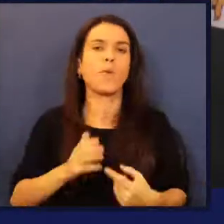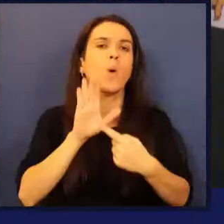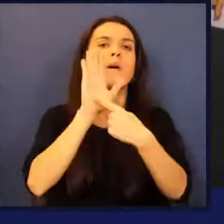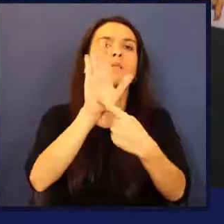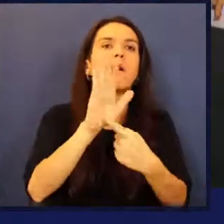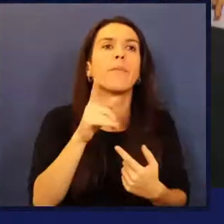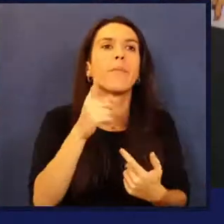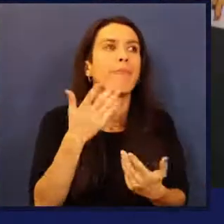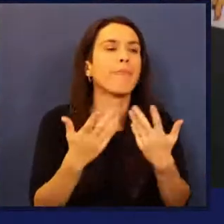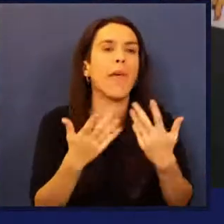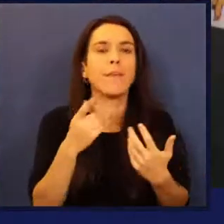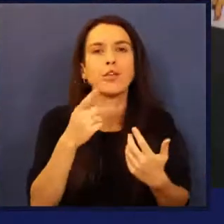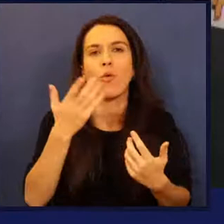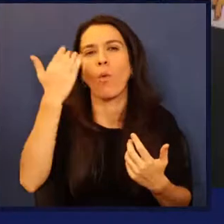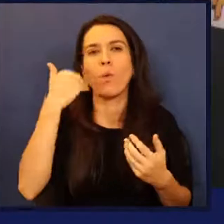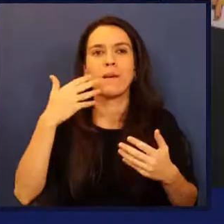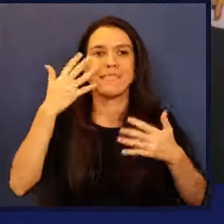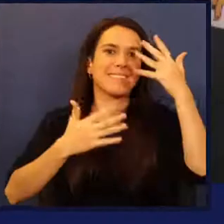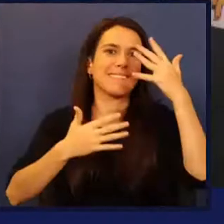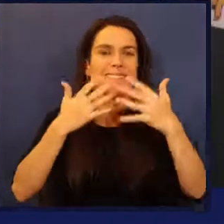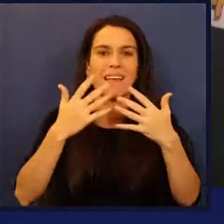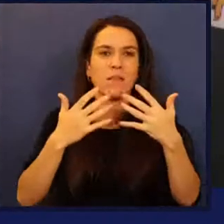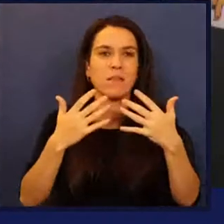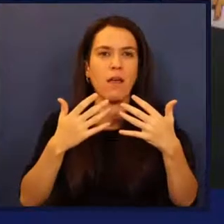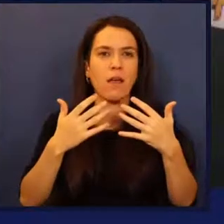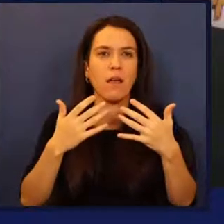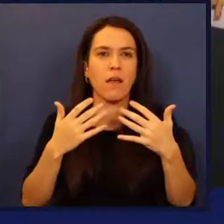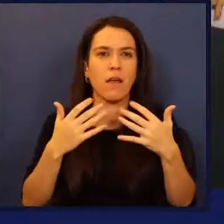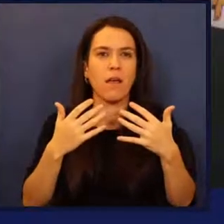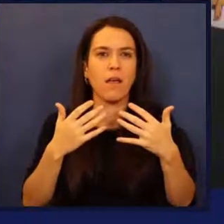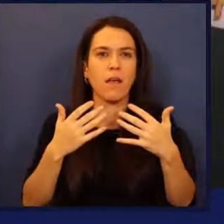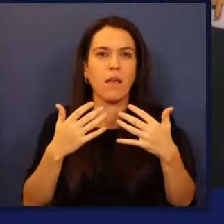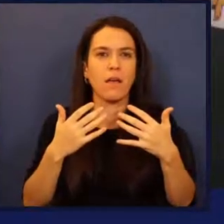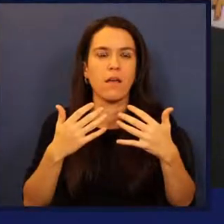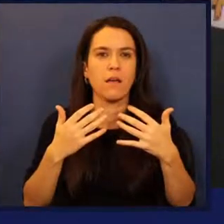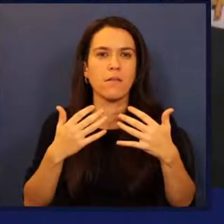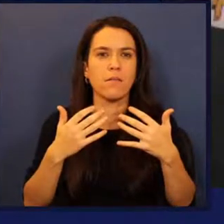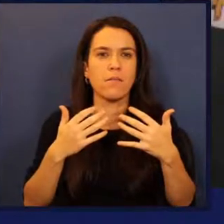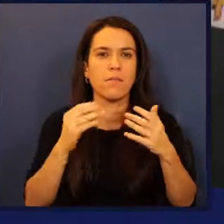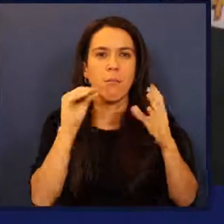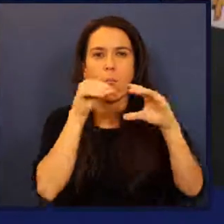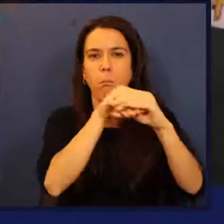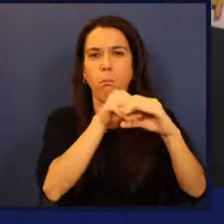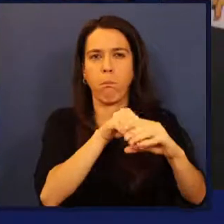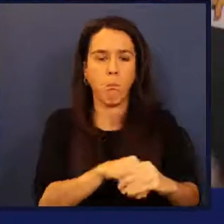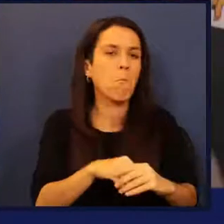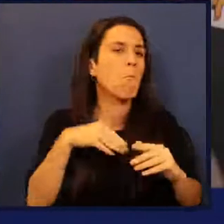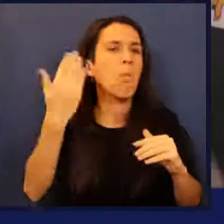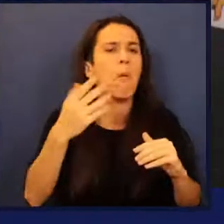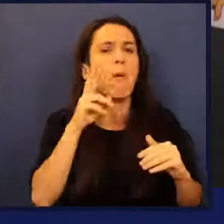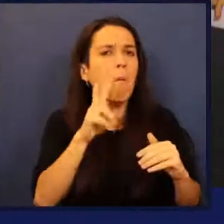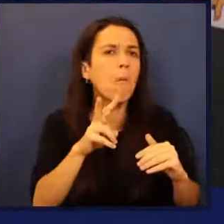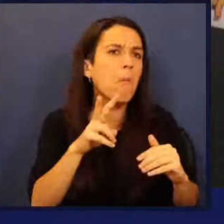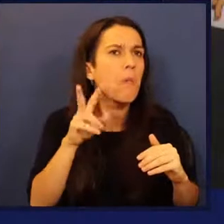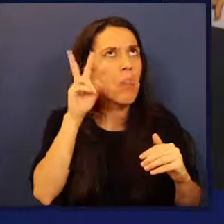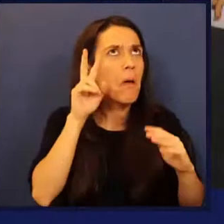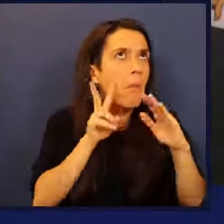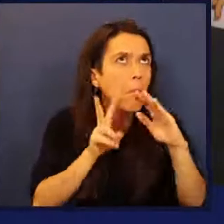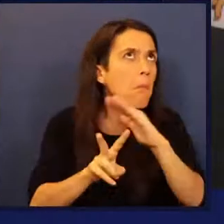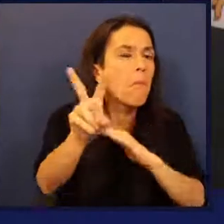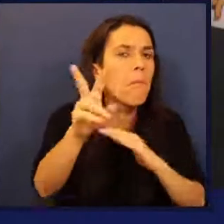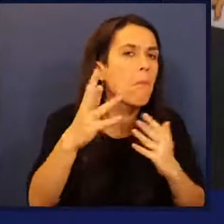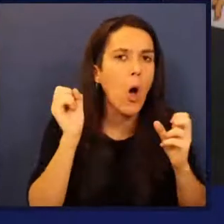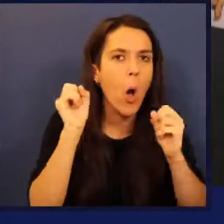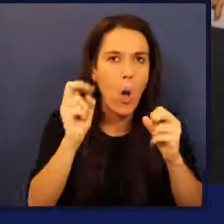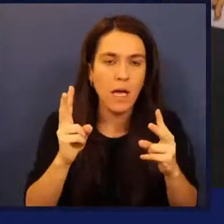your original data you used to train, you could do k-means and find the centers of the data, right? And then output that into an n-dimensional vector. You could do the